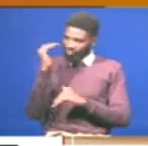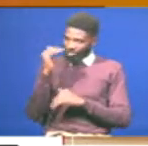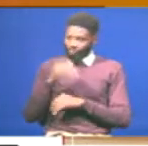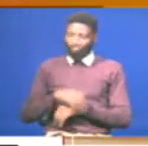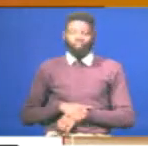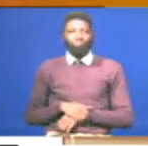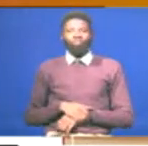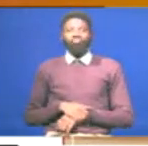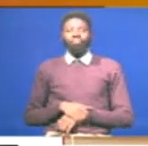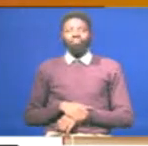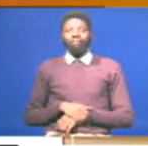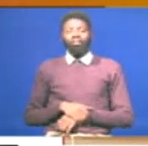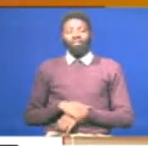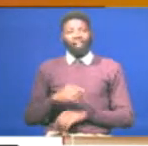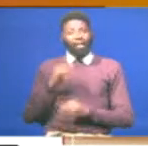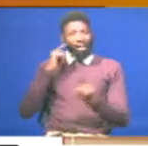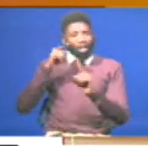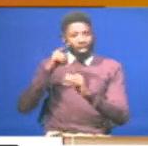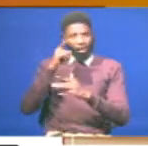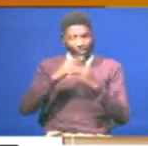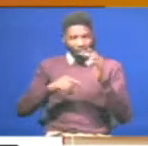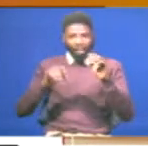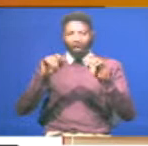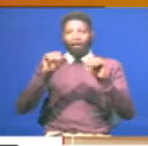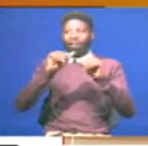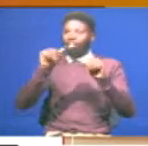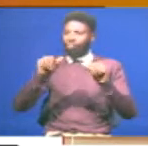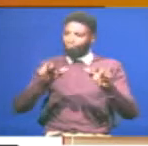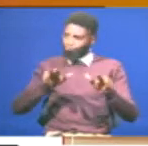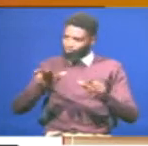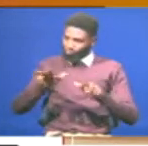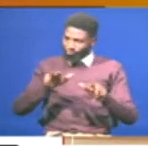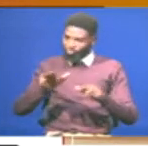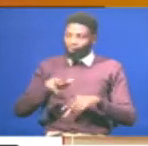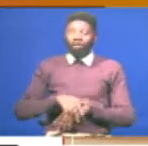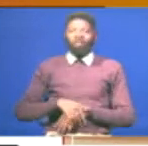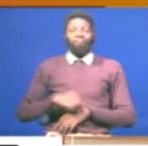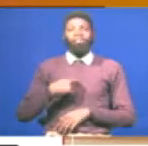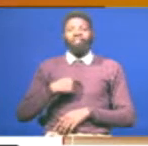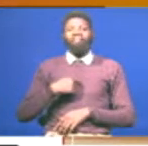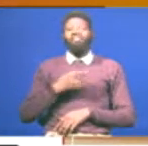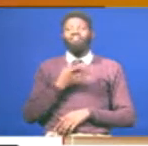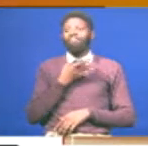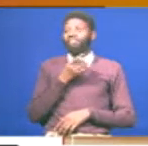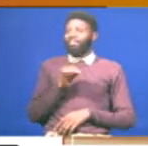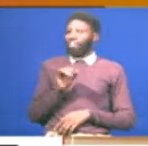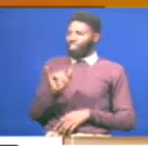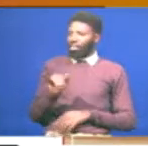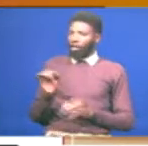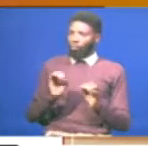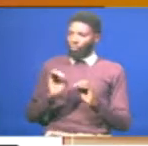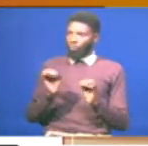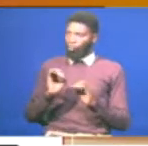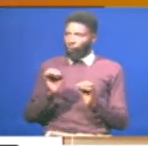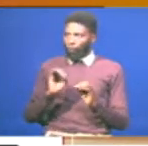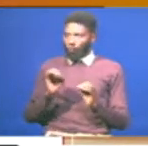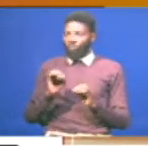do architecture. I didn't quite like, I missed engineering with